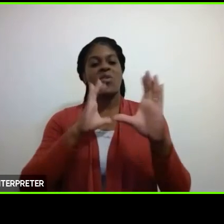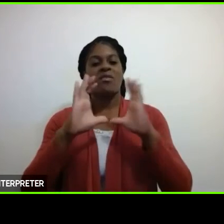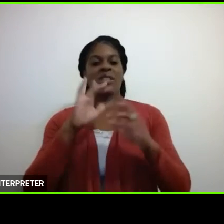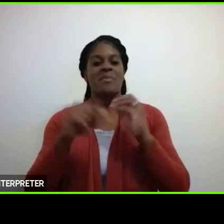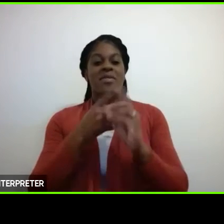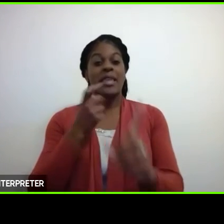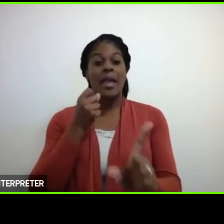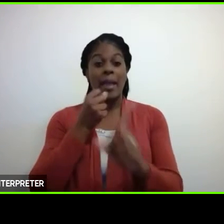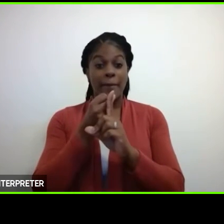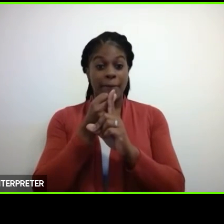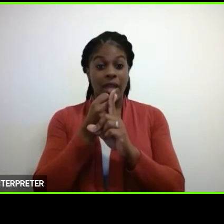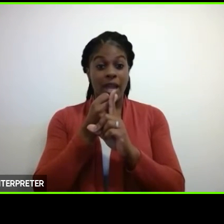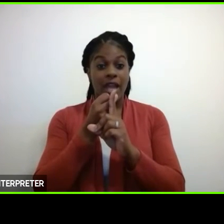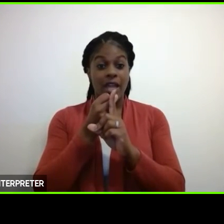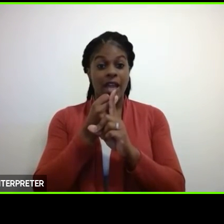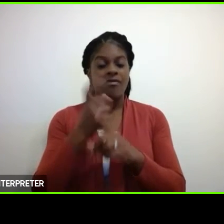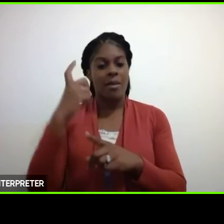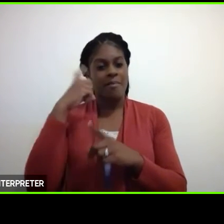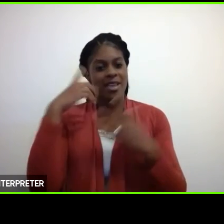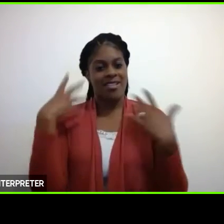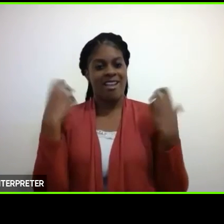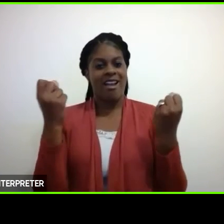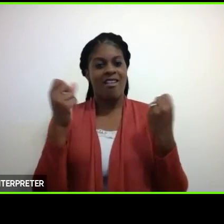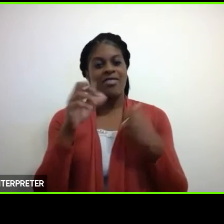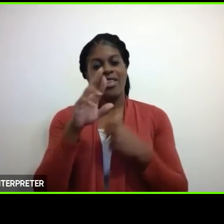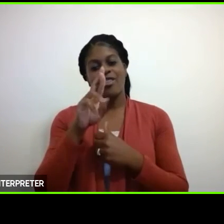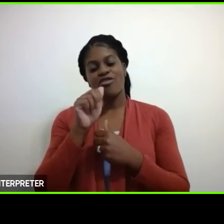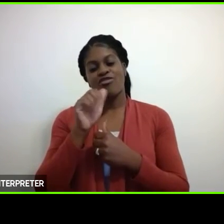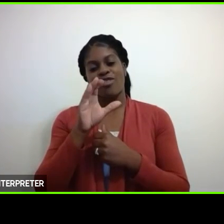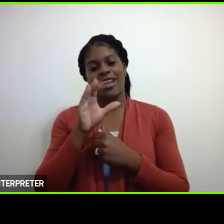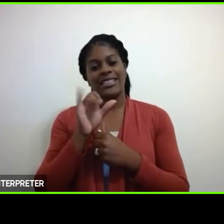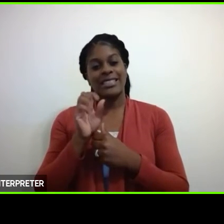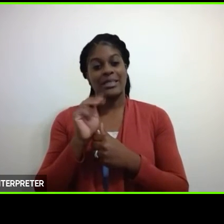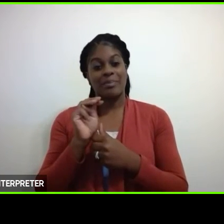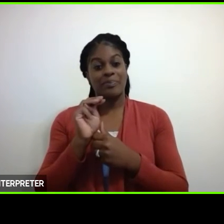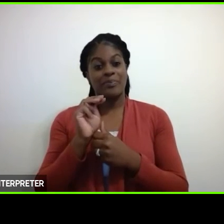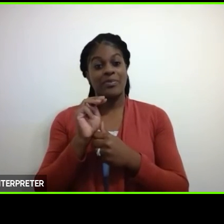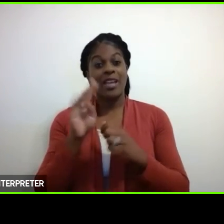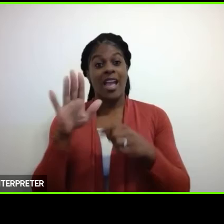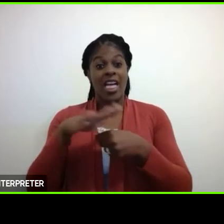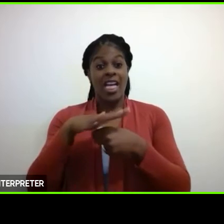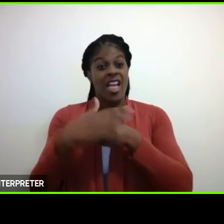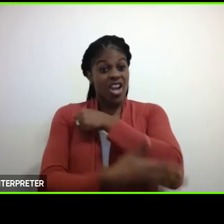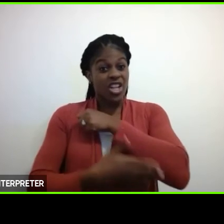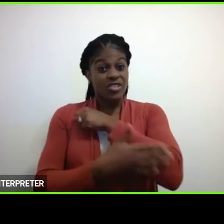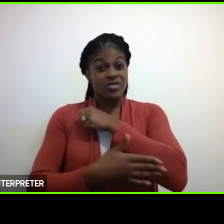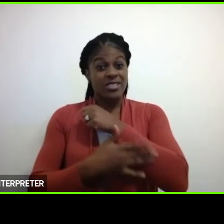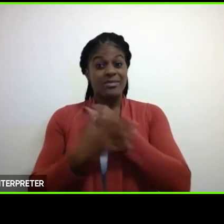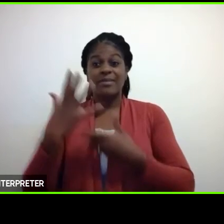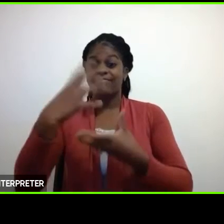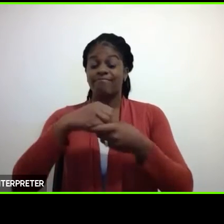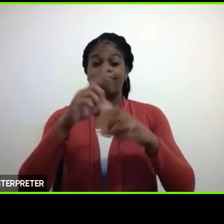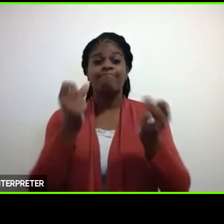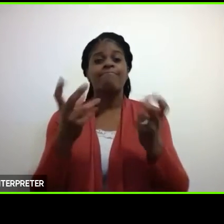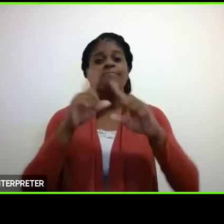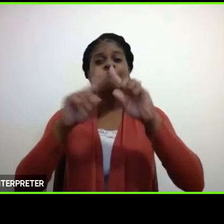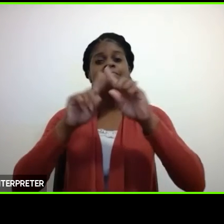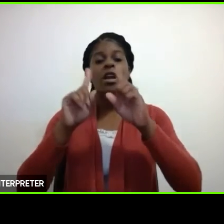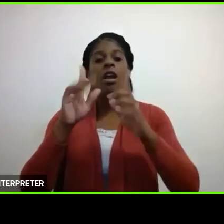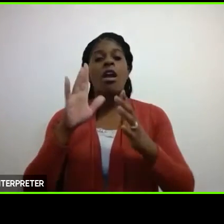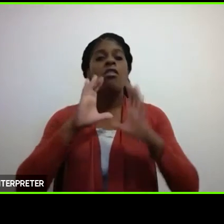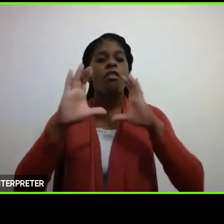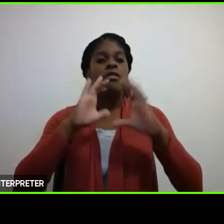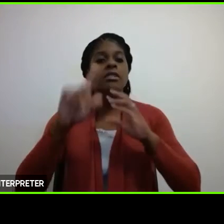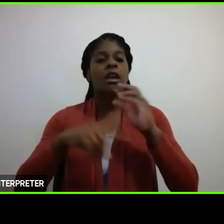the impact of mental health and racism. Our country has been engaged in multiple conversations